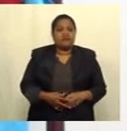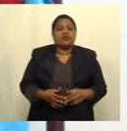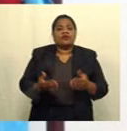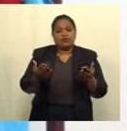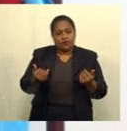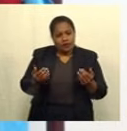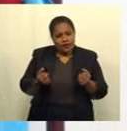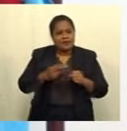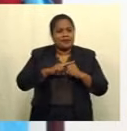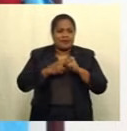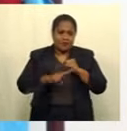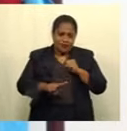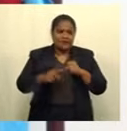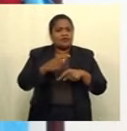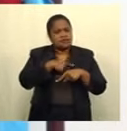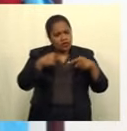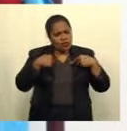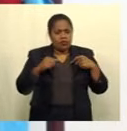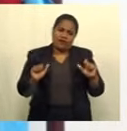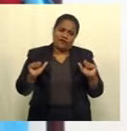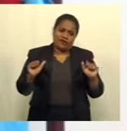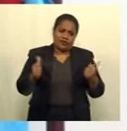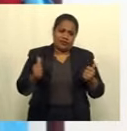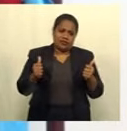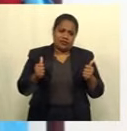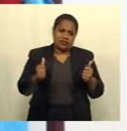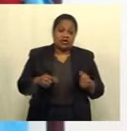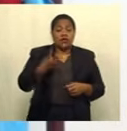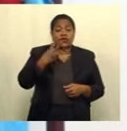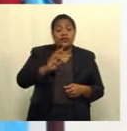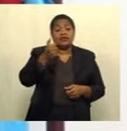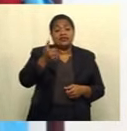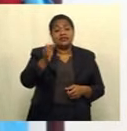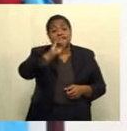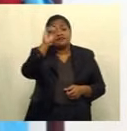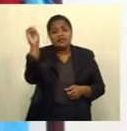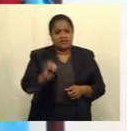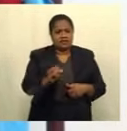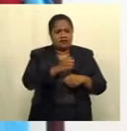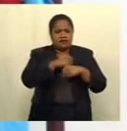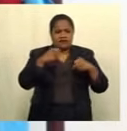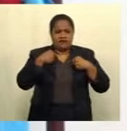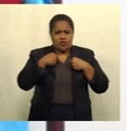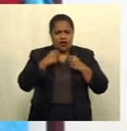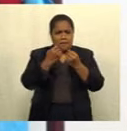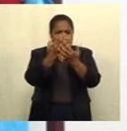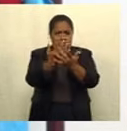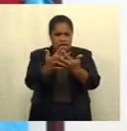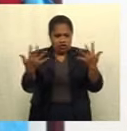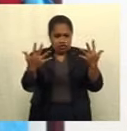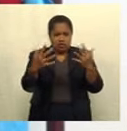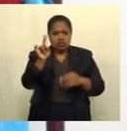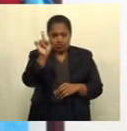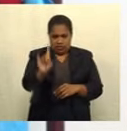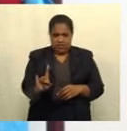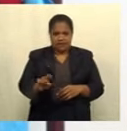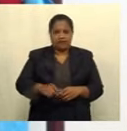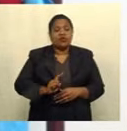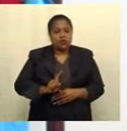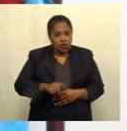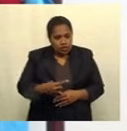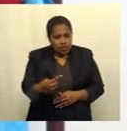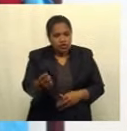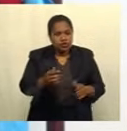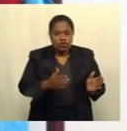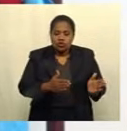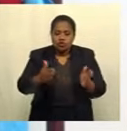news that we have completed 36% of our targeted population to date and continue to